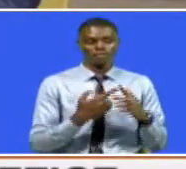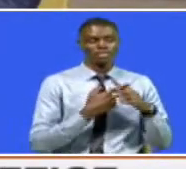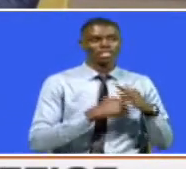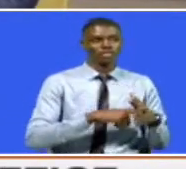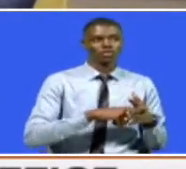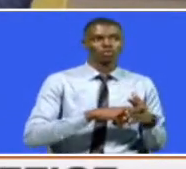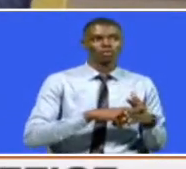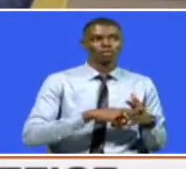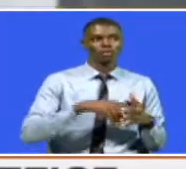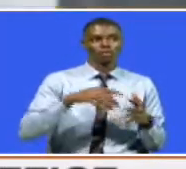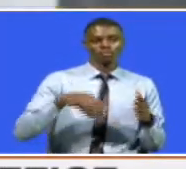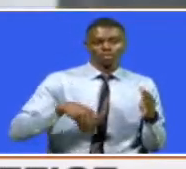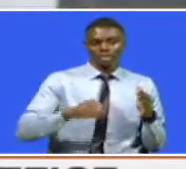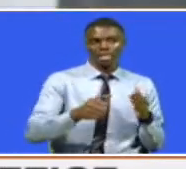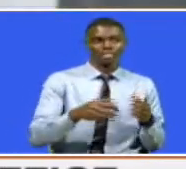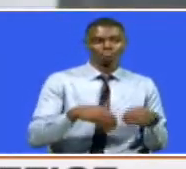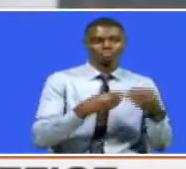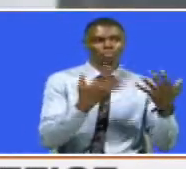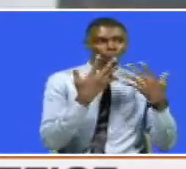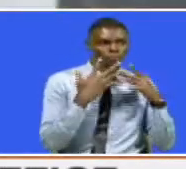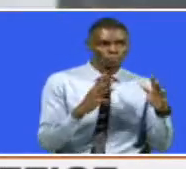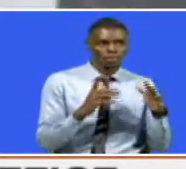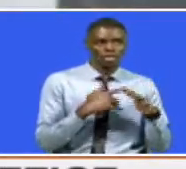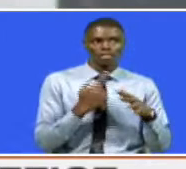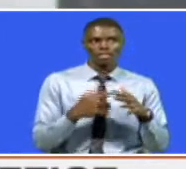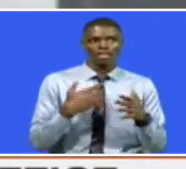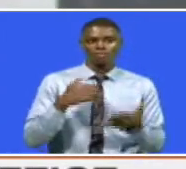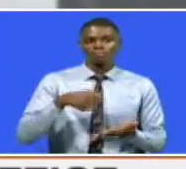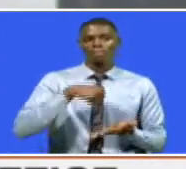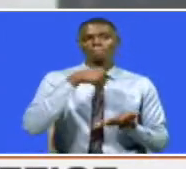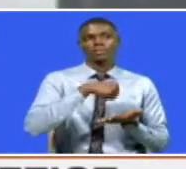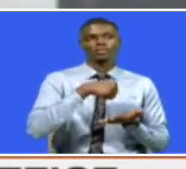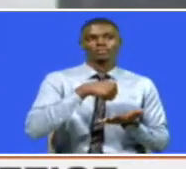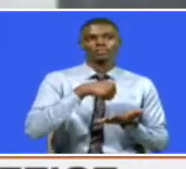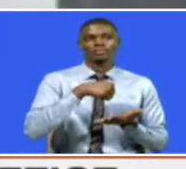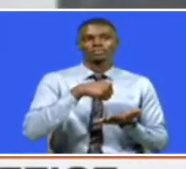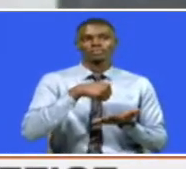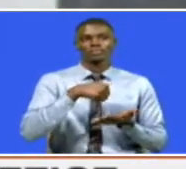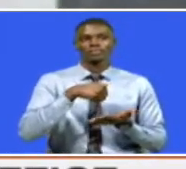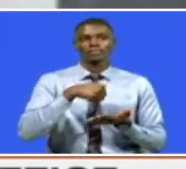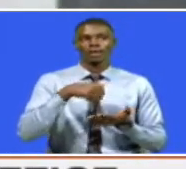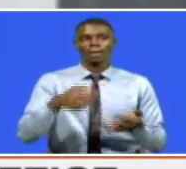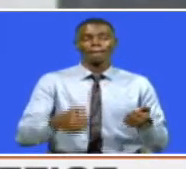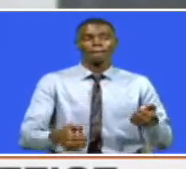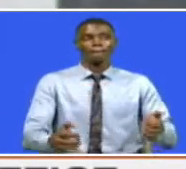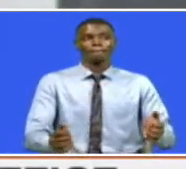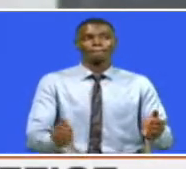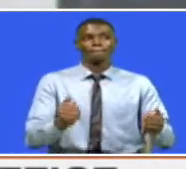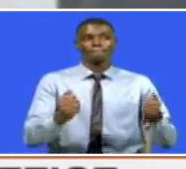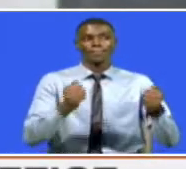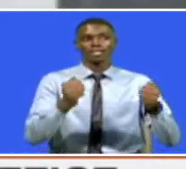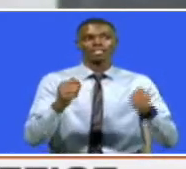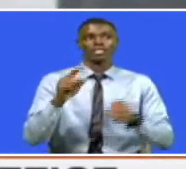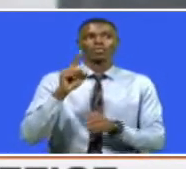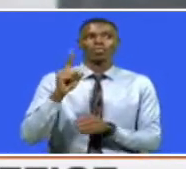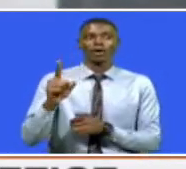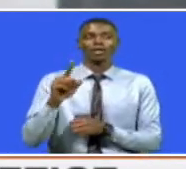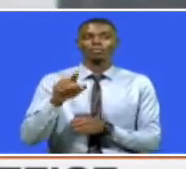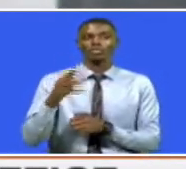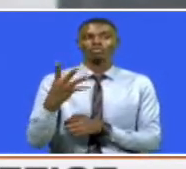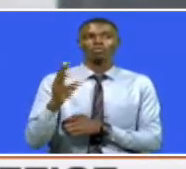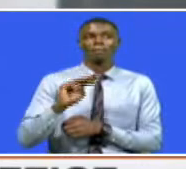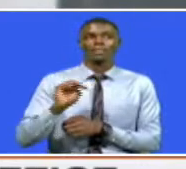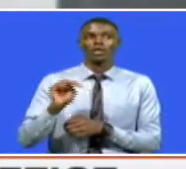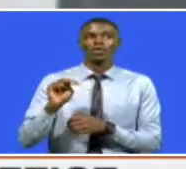of fertilizer that was released. Yes. There is an extra batch that the president said 1.4 million bags. Is coming, yes. An extra 1.4 million bags that arrived this